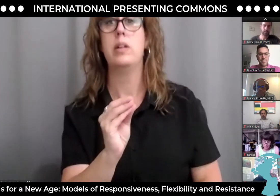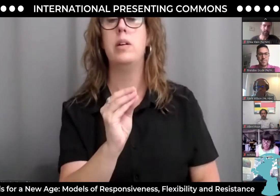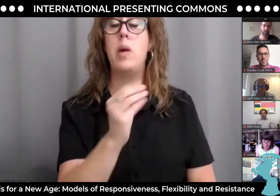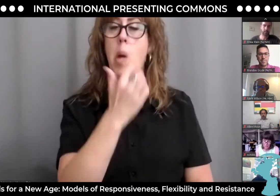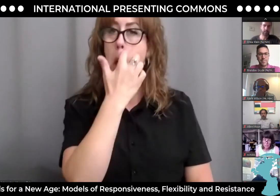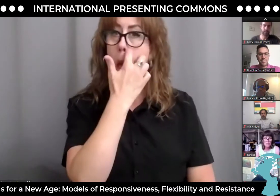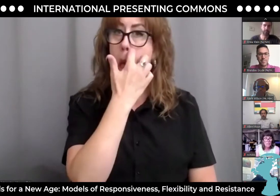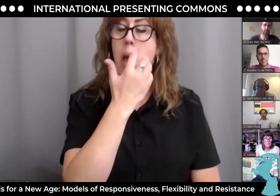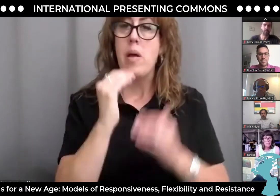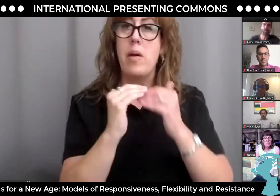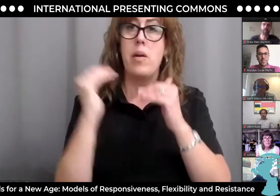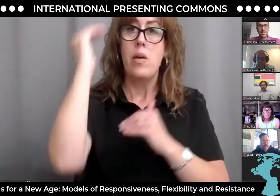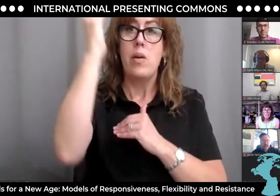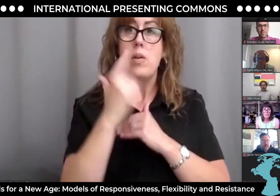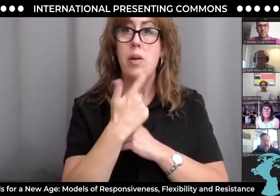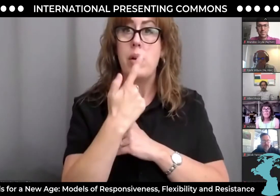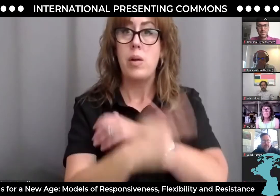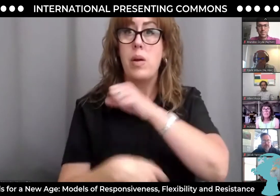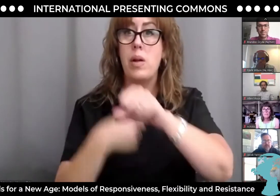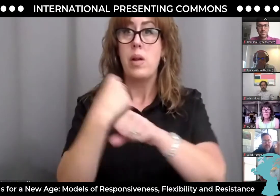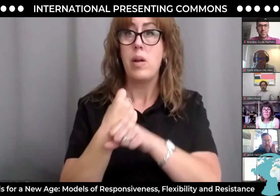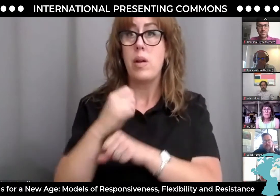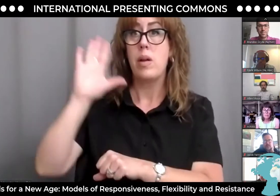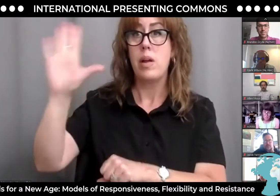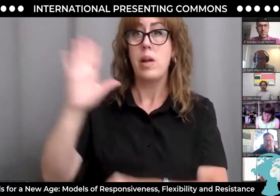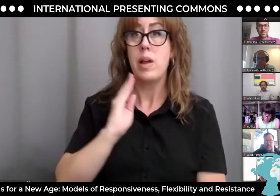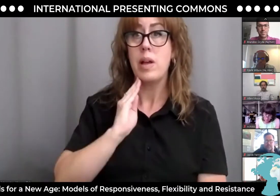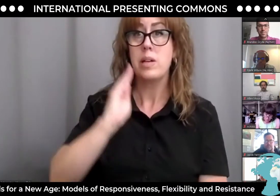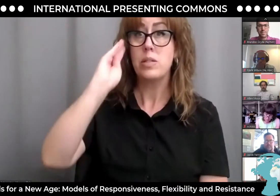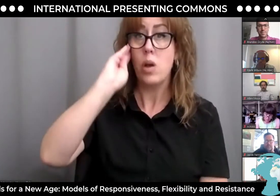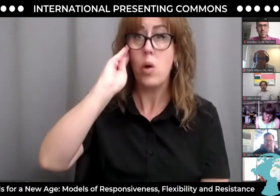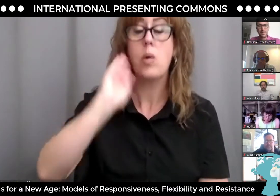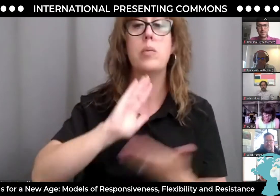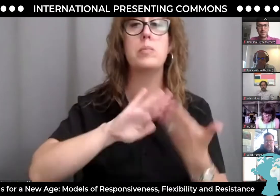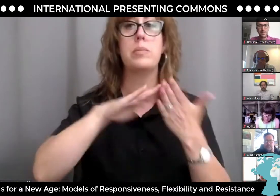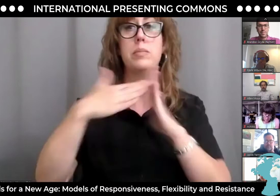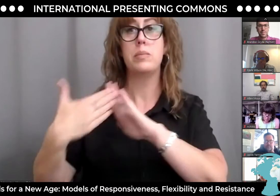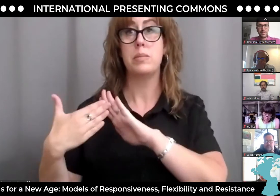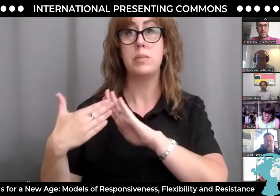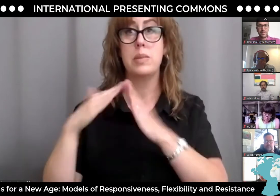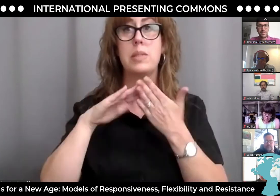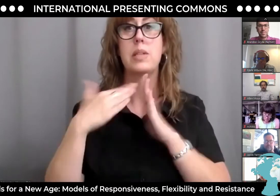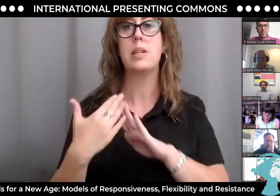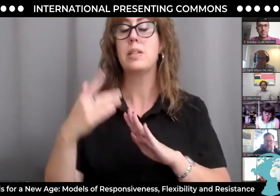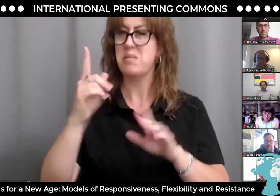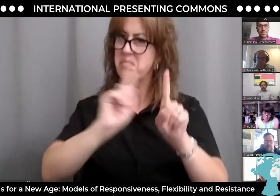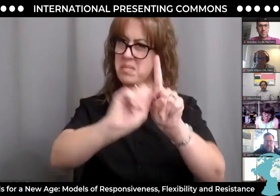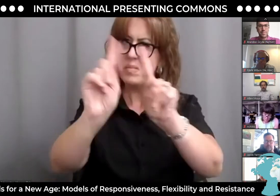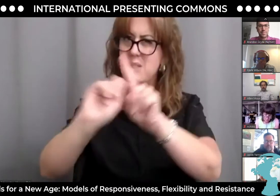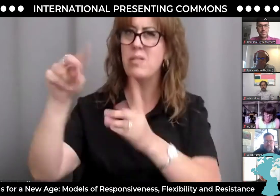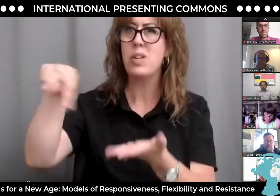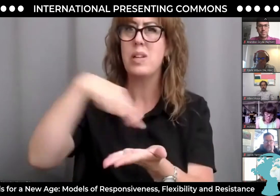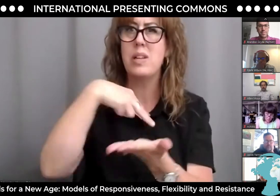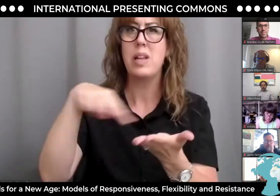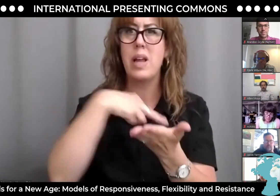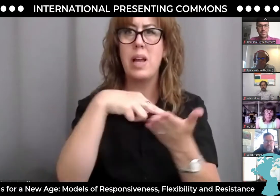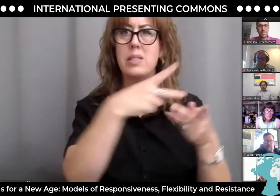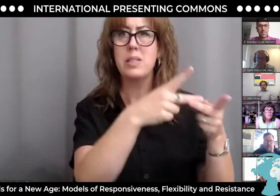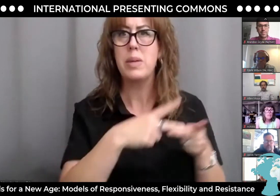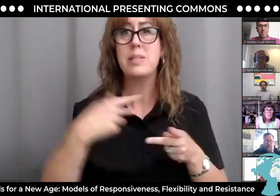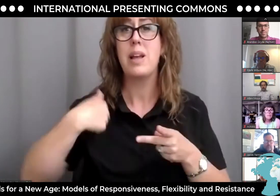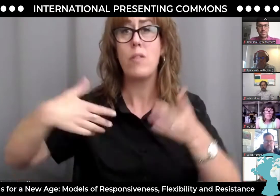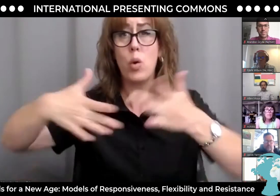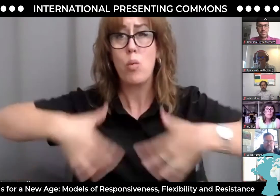Over 21 years in his home city of Kisangani, his studio Kabakos has opened dance spaces, a recording studio,